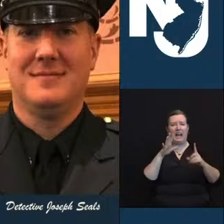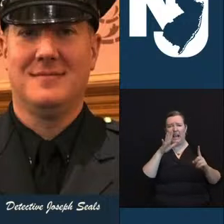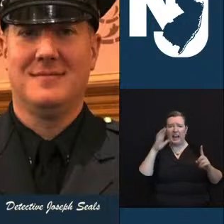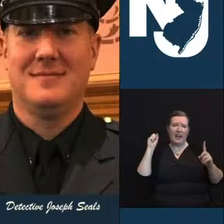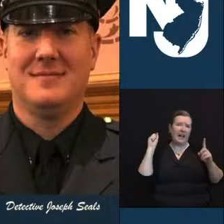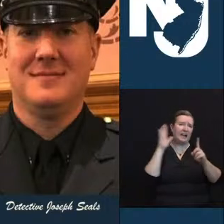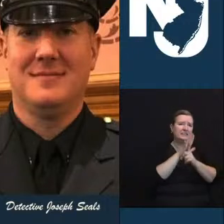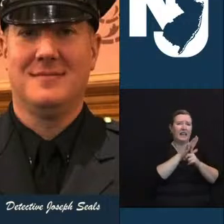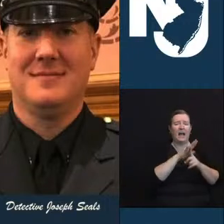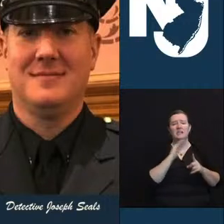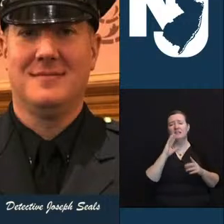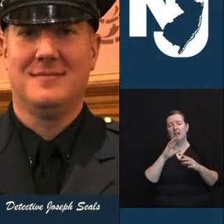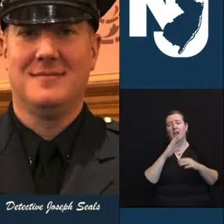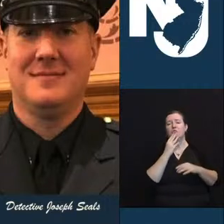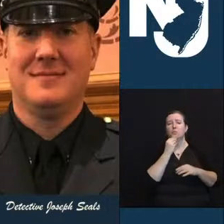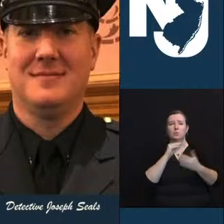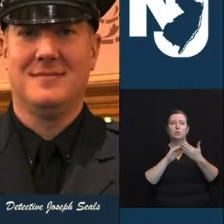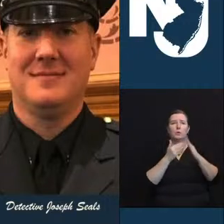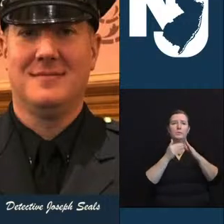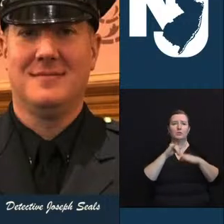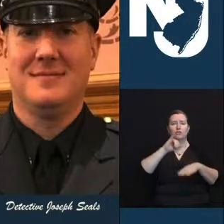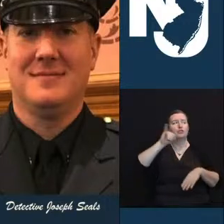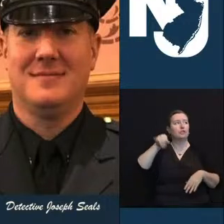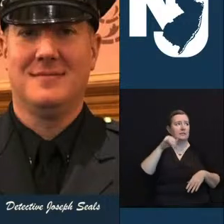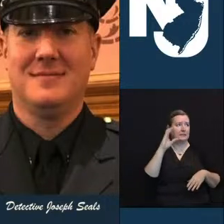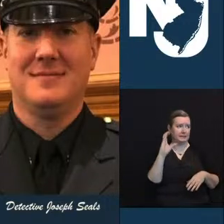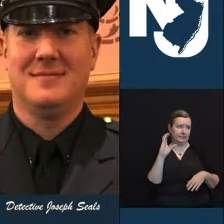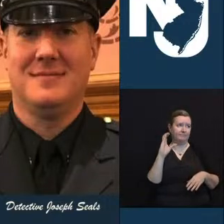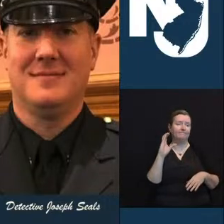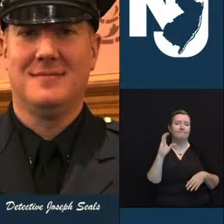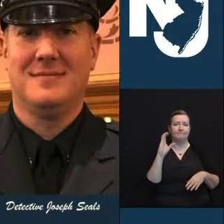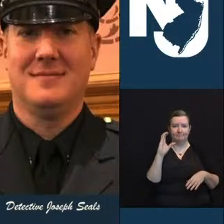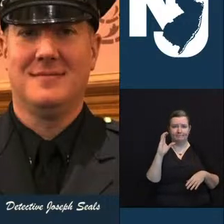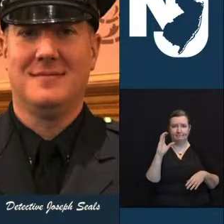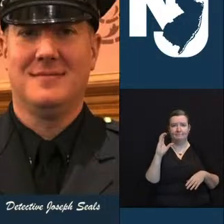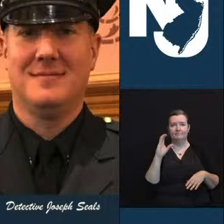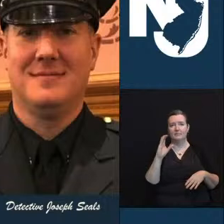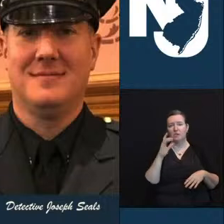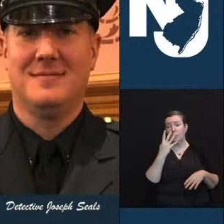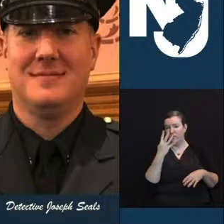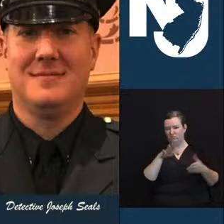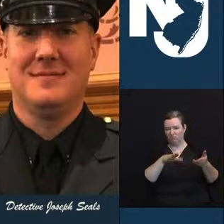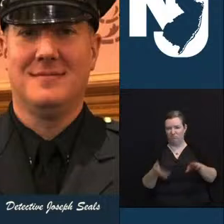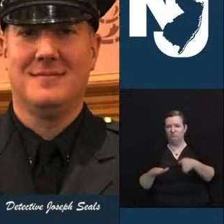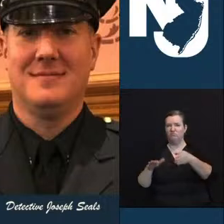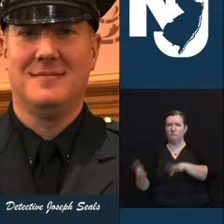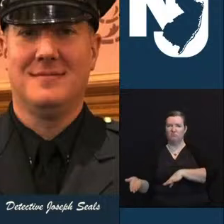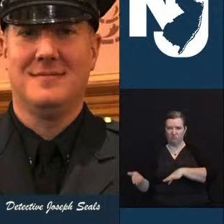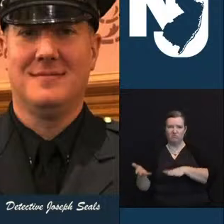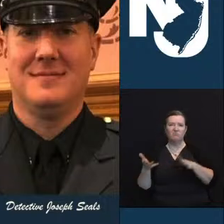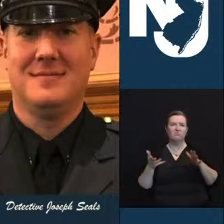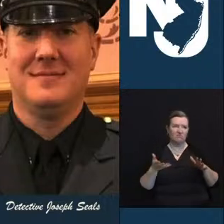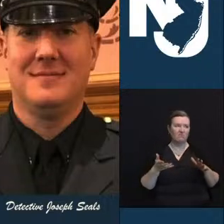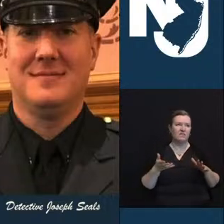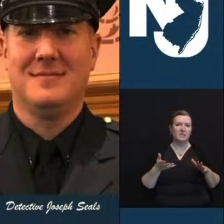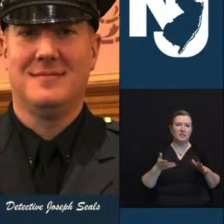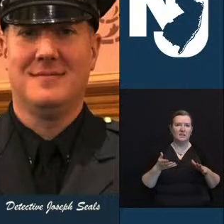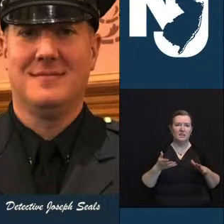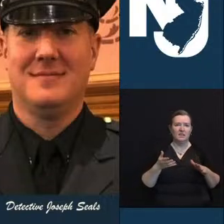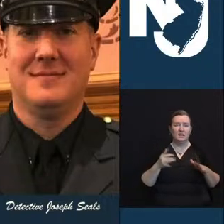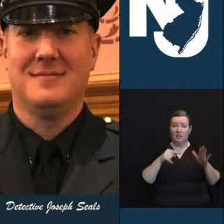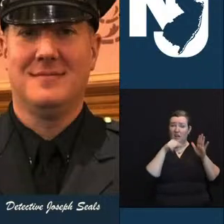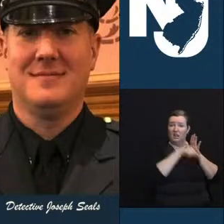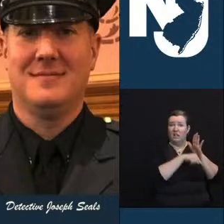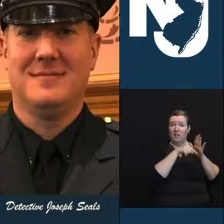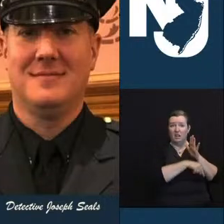in Jersey City, which took 4 lives. While the attack was spurred by anti-Semitic hate, 2 of the